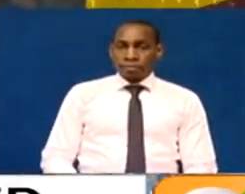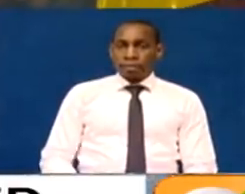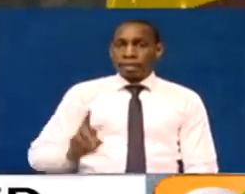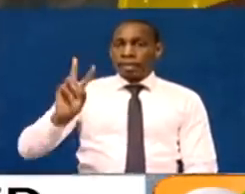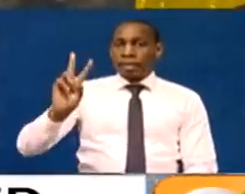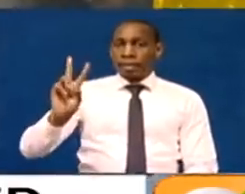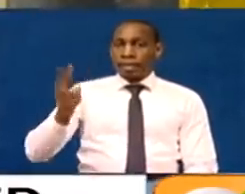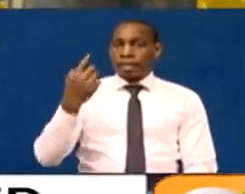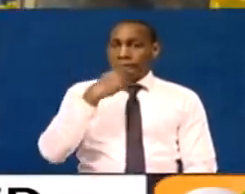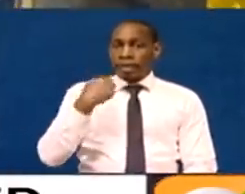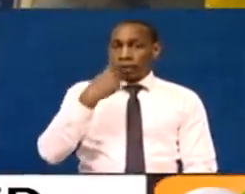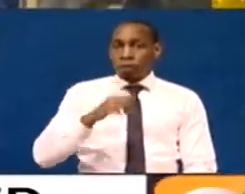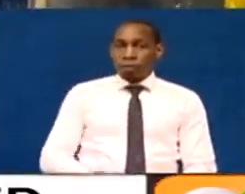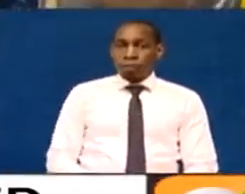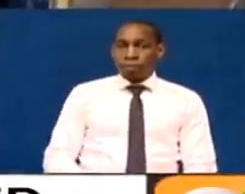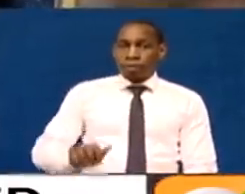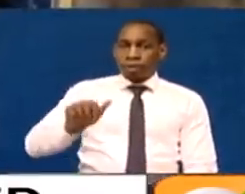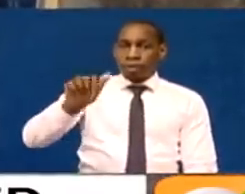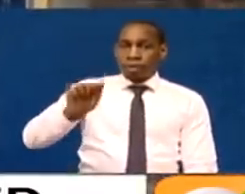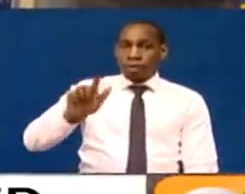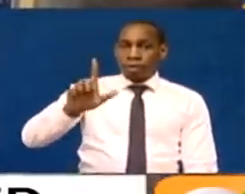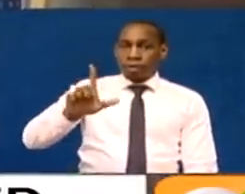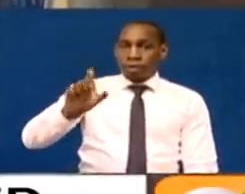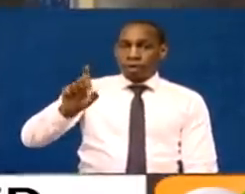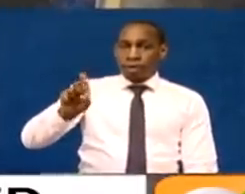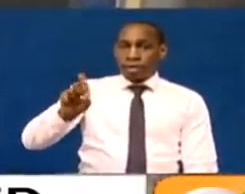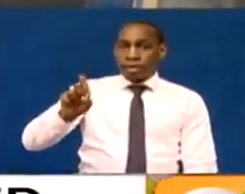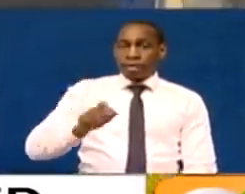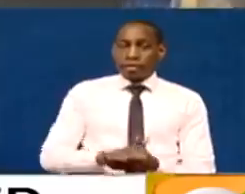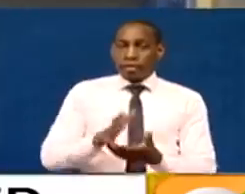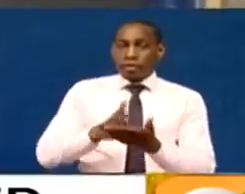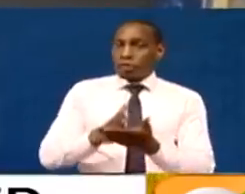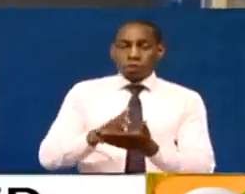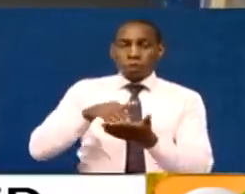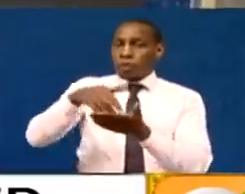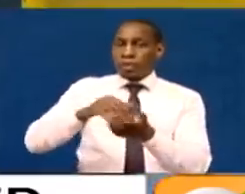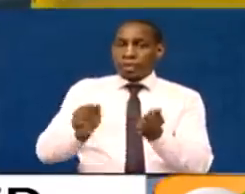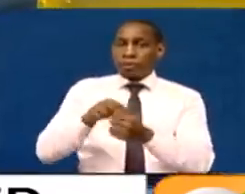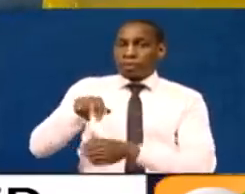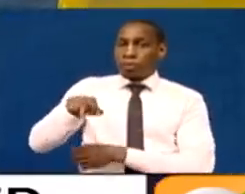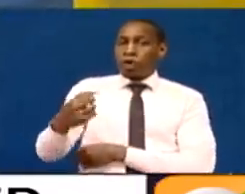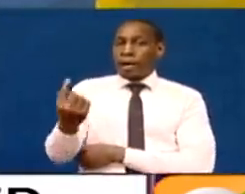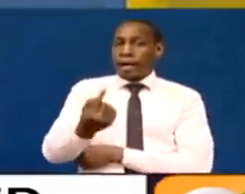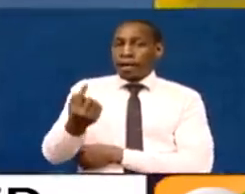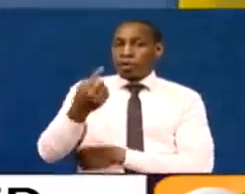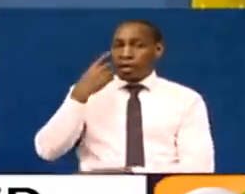Then followed Musharraf Abdallah alias Alex Shikanda, seemingly too frail to walk on his own.